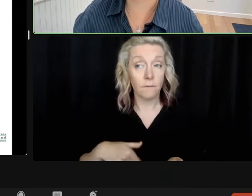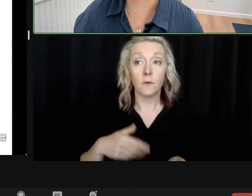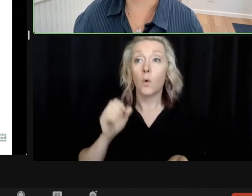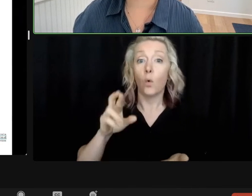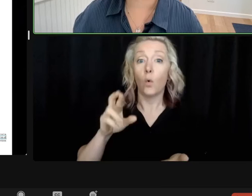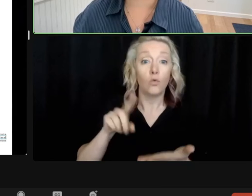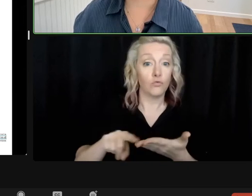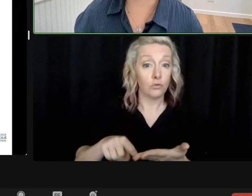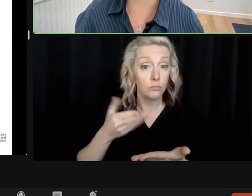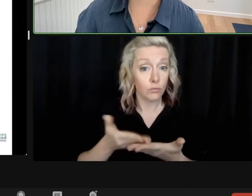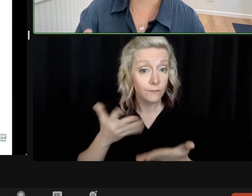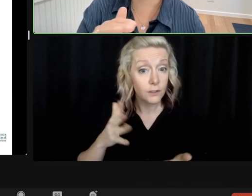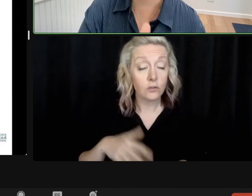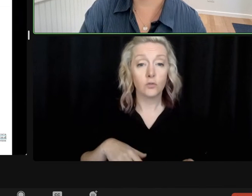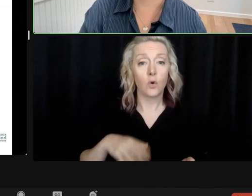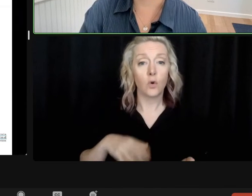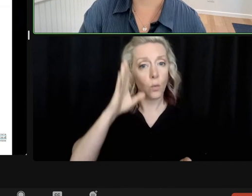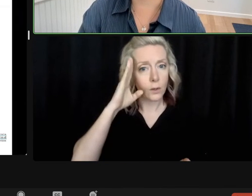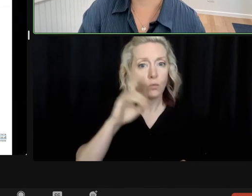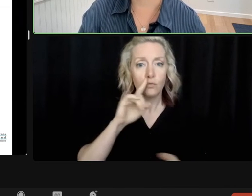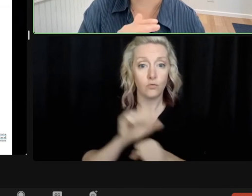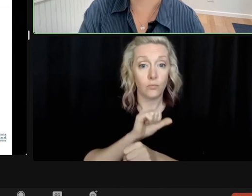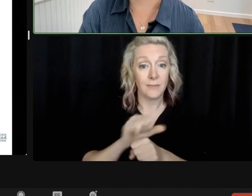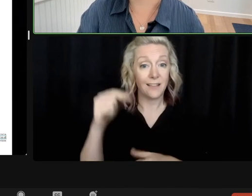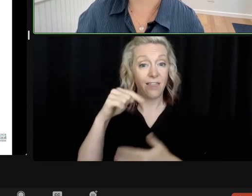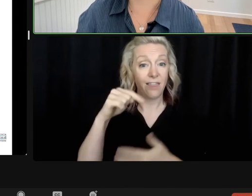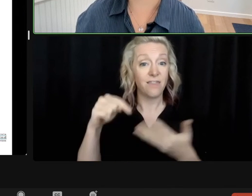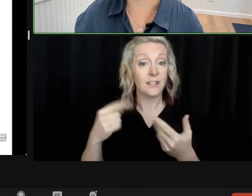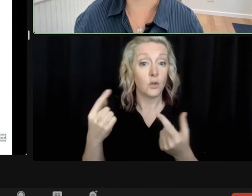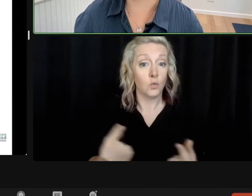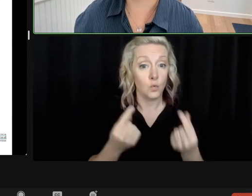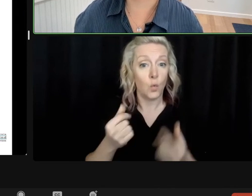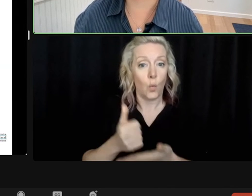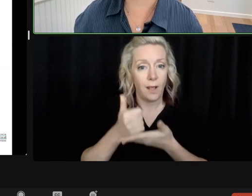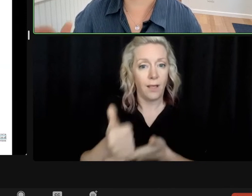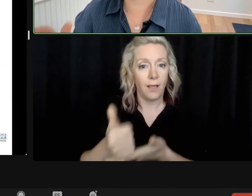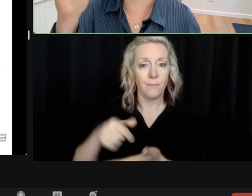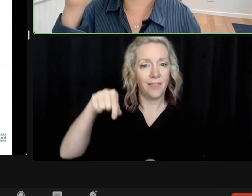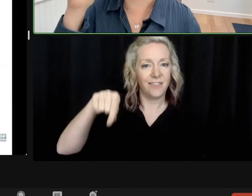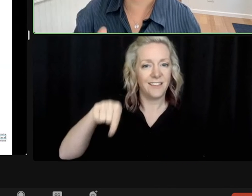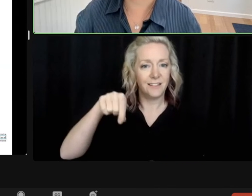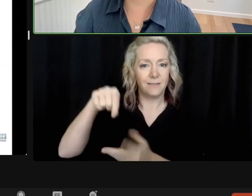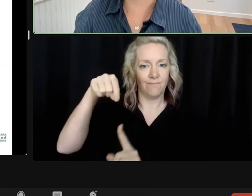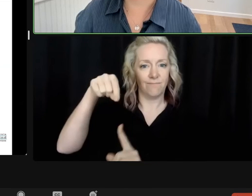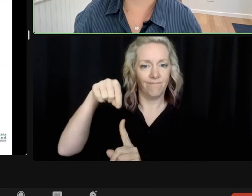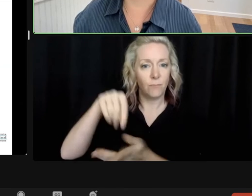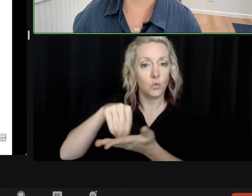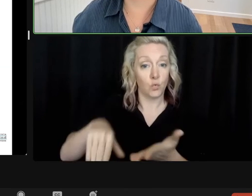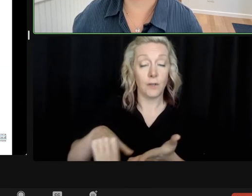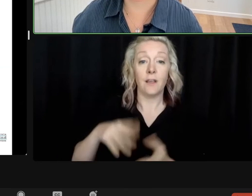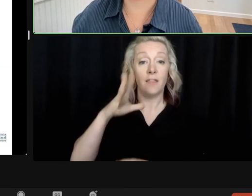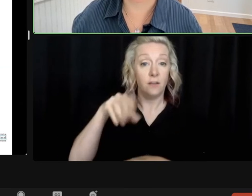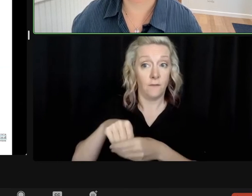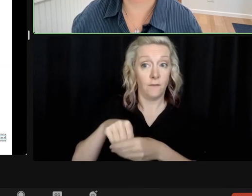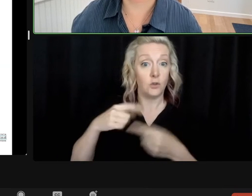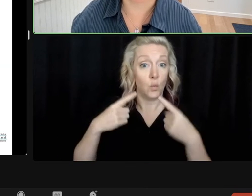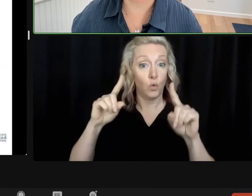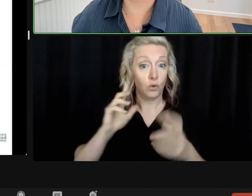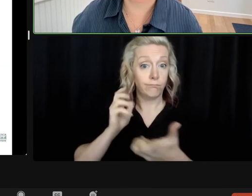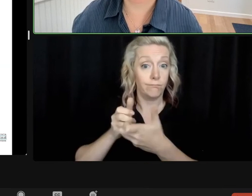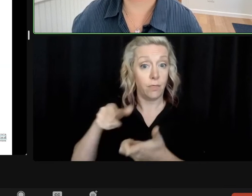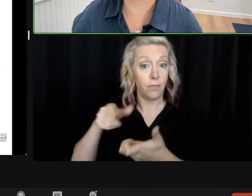know for sure that these practices help this particular learner, that the interventions as they're implemented are working well for